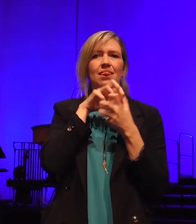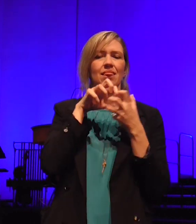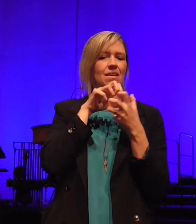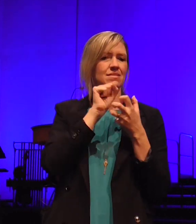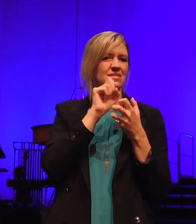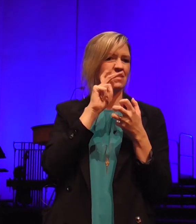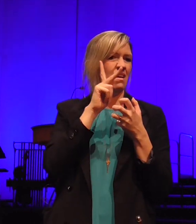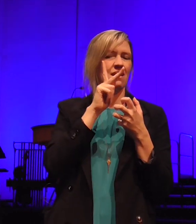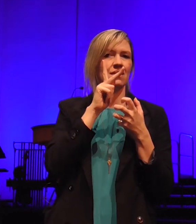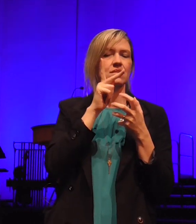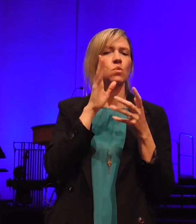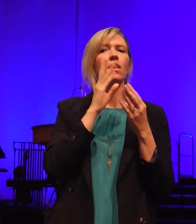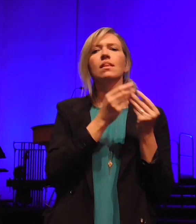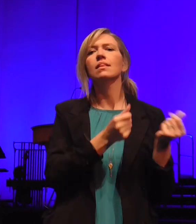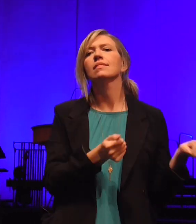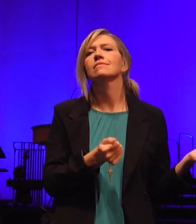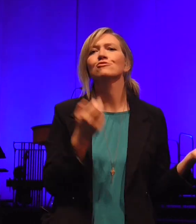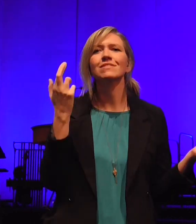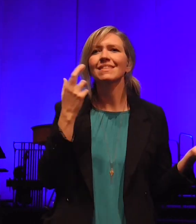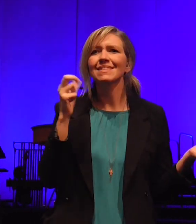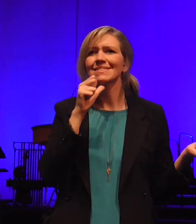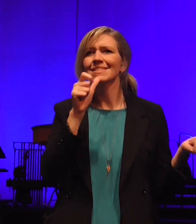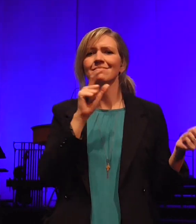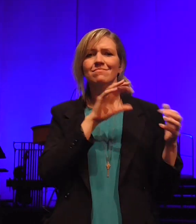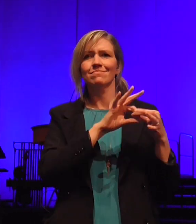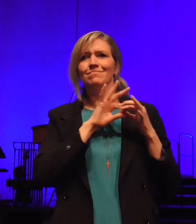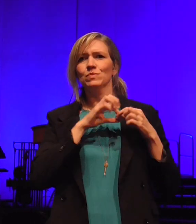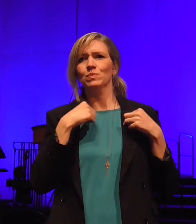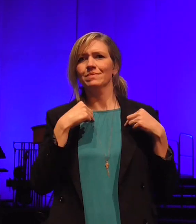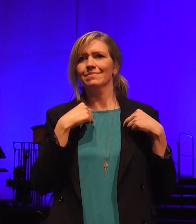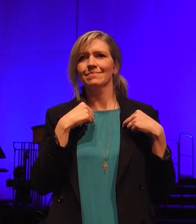care of ourselves, and we realize it had nothing to do with us at all.